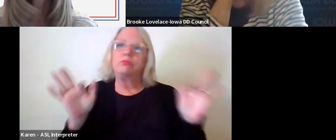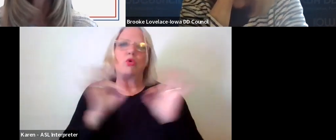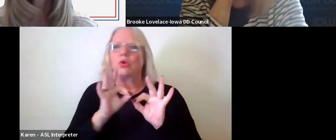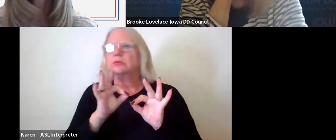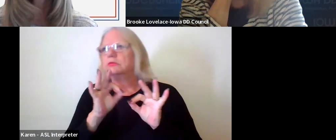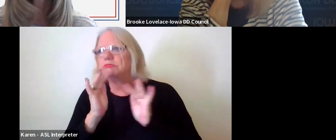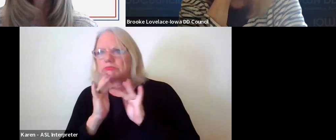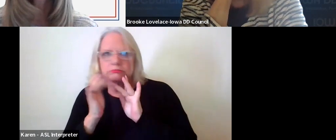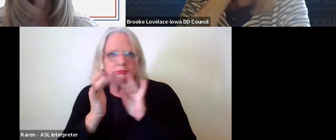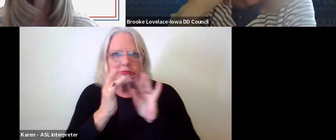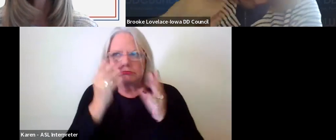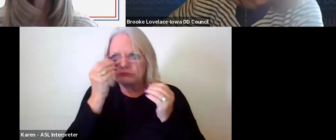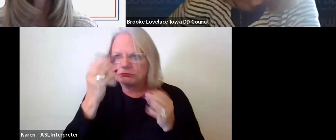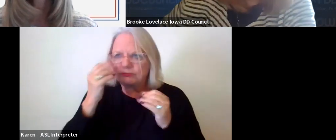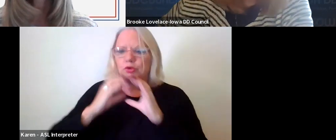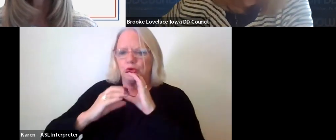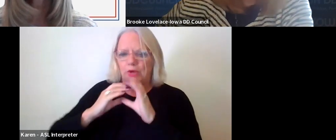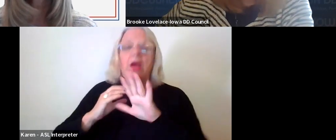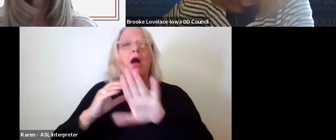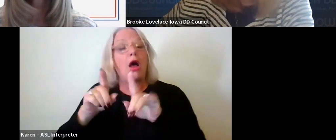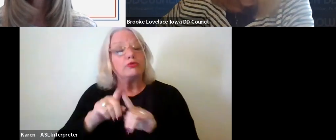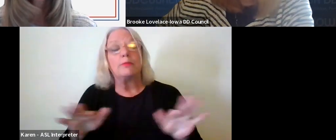we're making changes to the program.